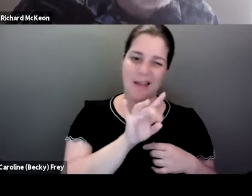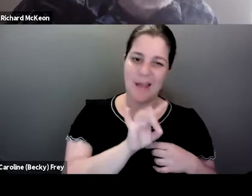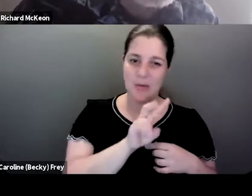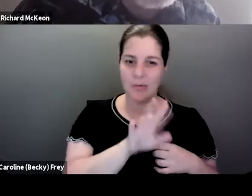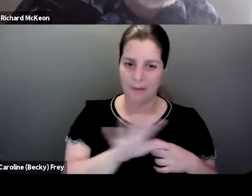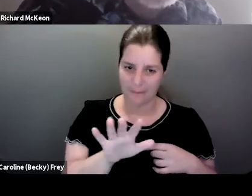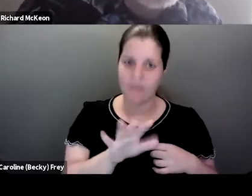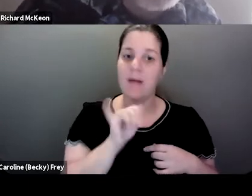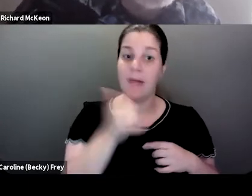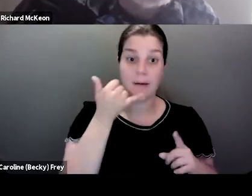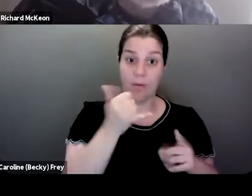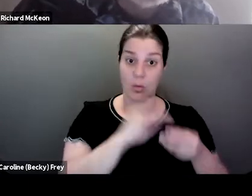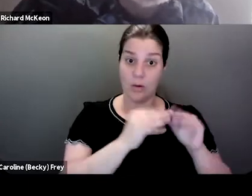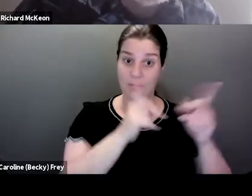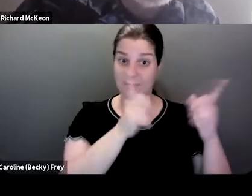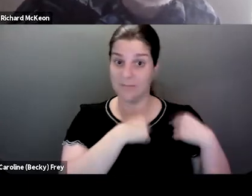1-800-273-8255.